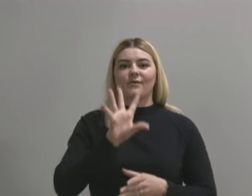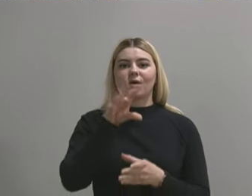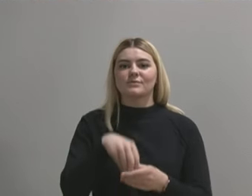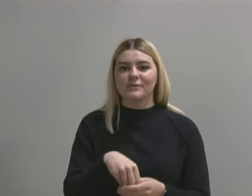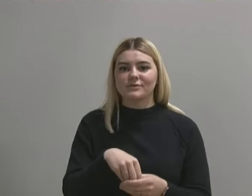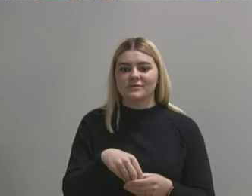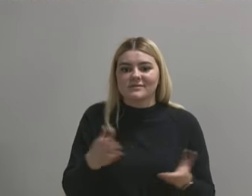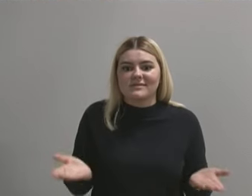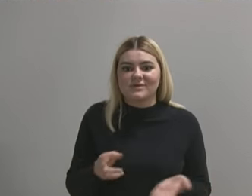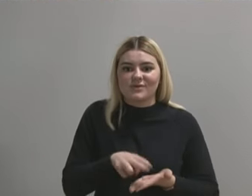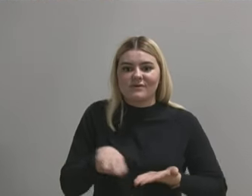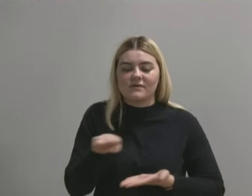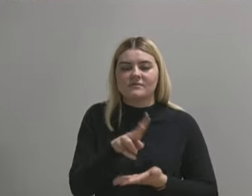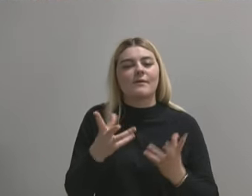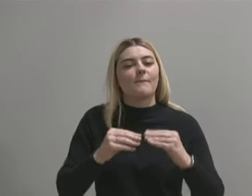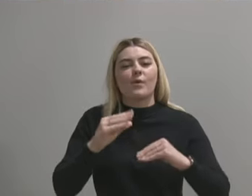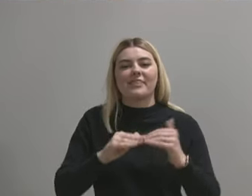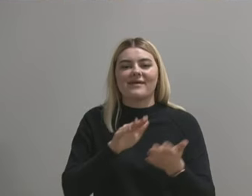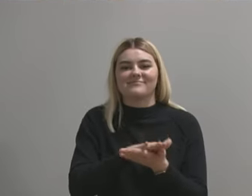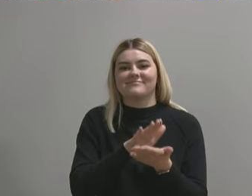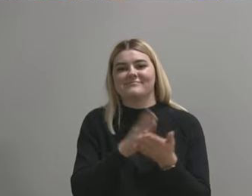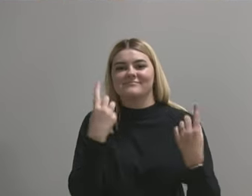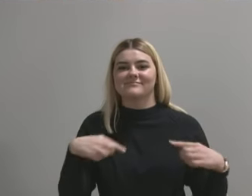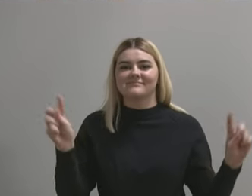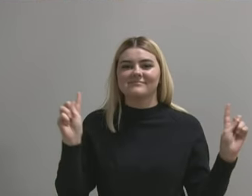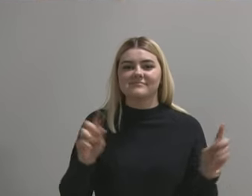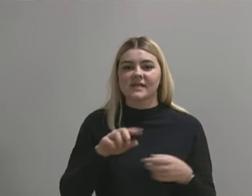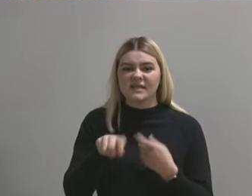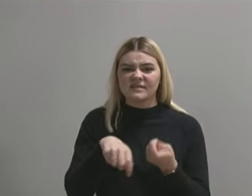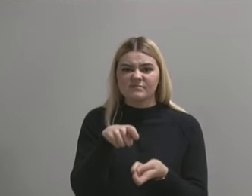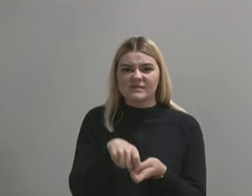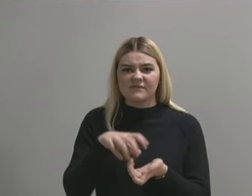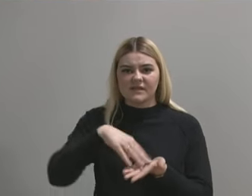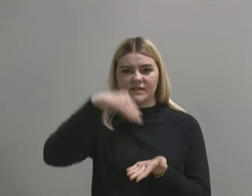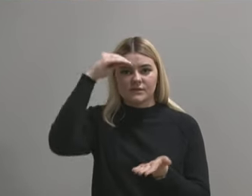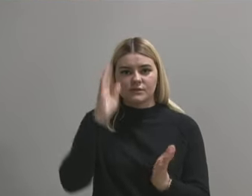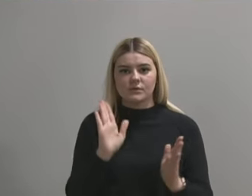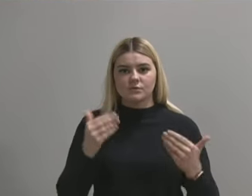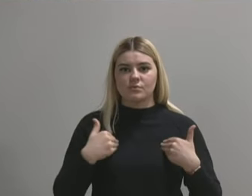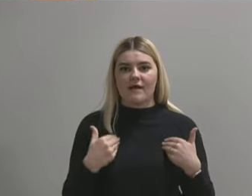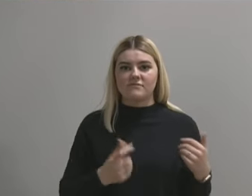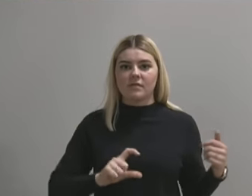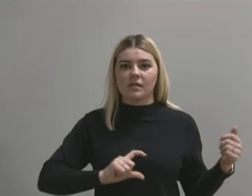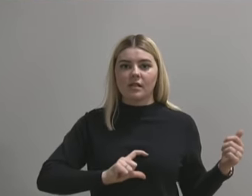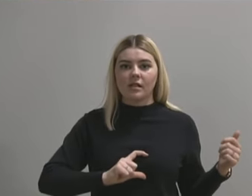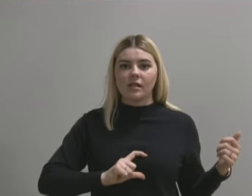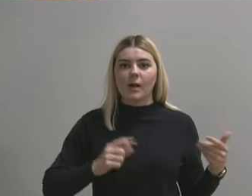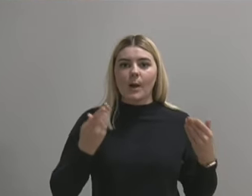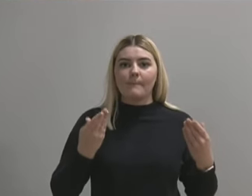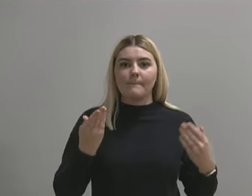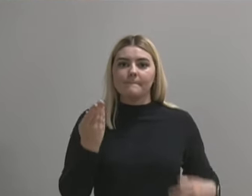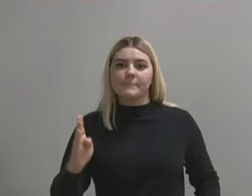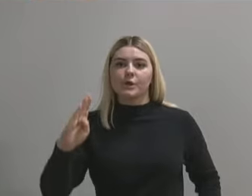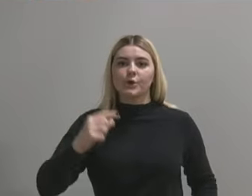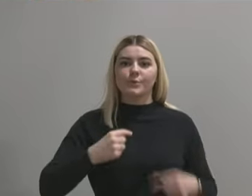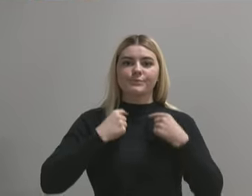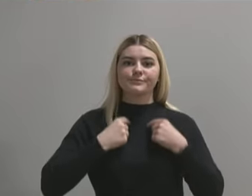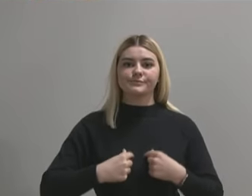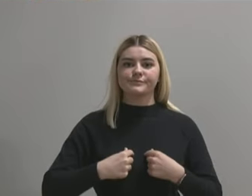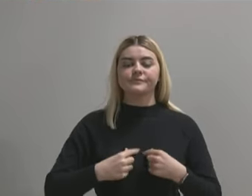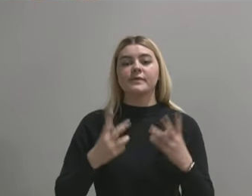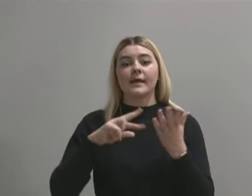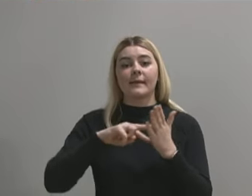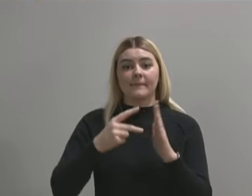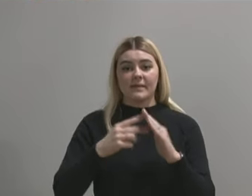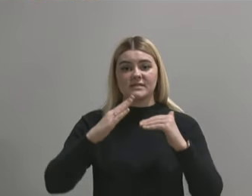go beyond academic achievement. Specifically, students wearing medallions with blue ribbons have completed a minimum of